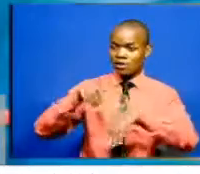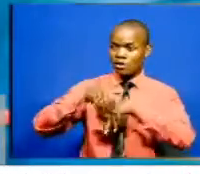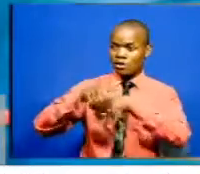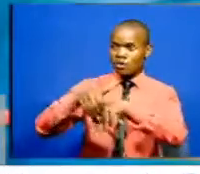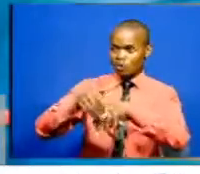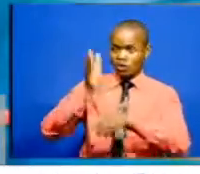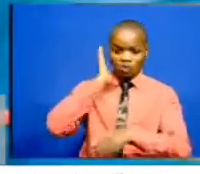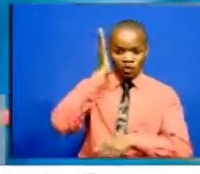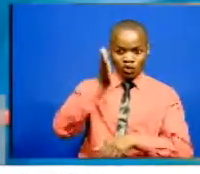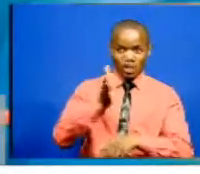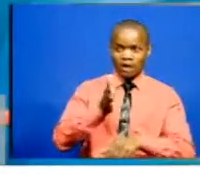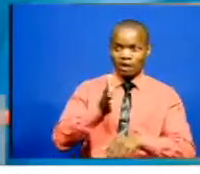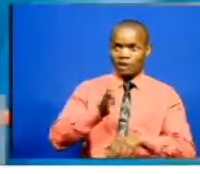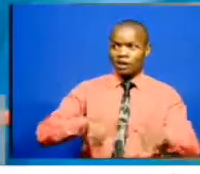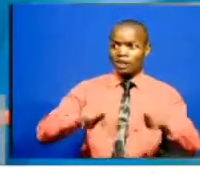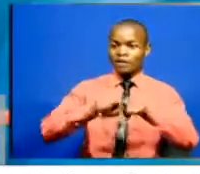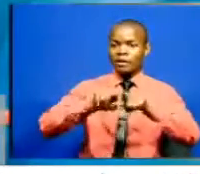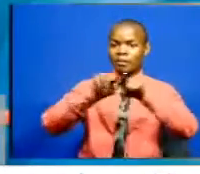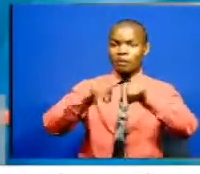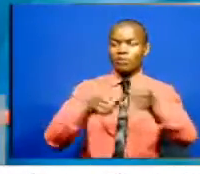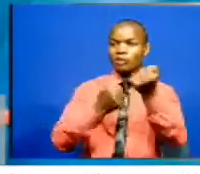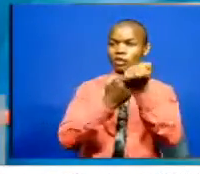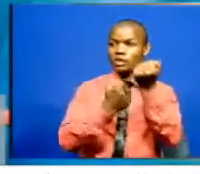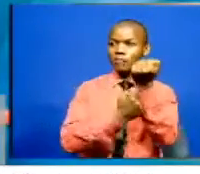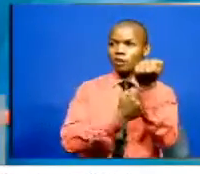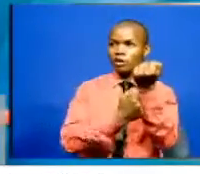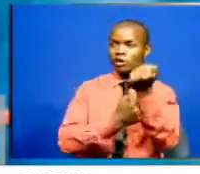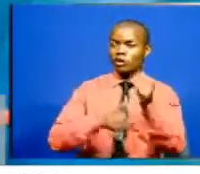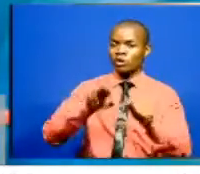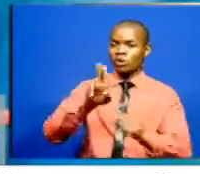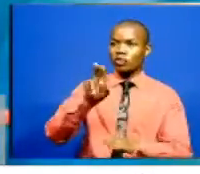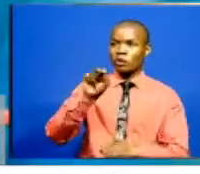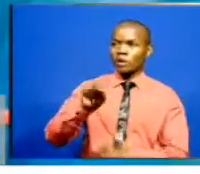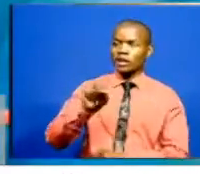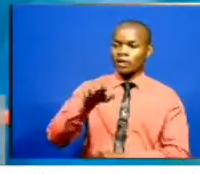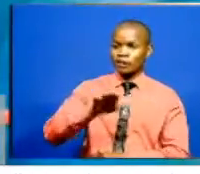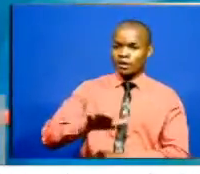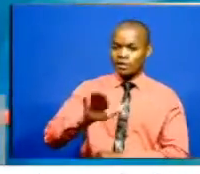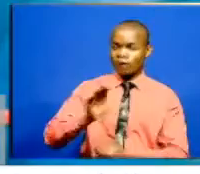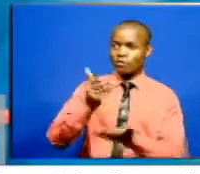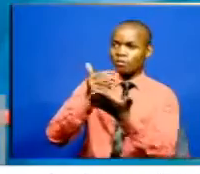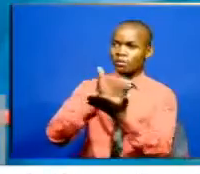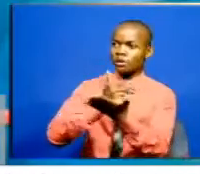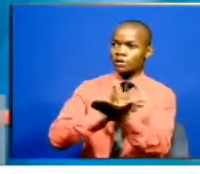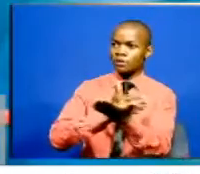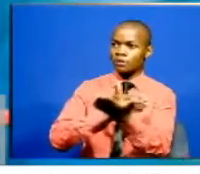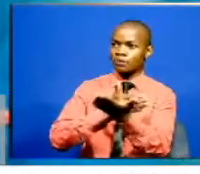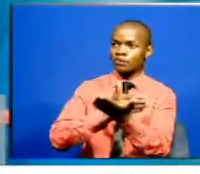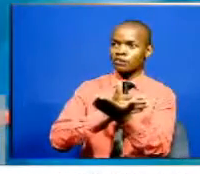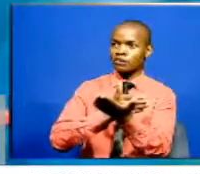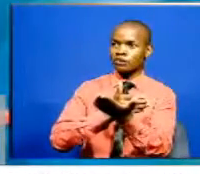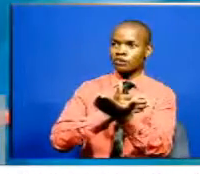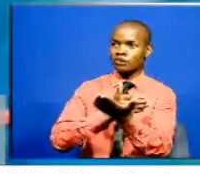to reiterate the support of the United Nations Environment Programme for them really to follow.